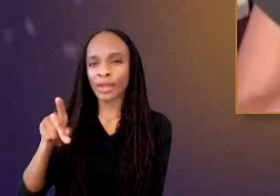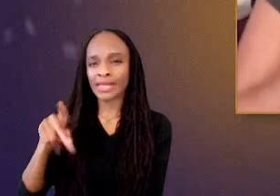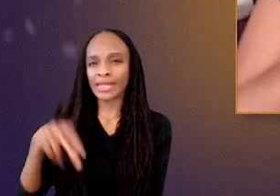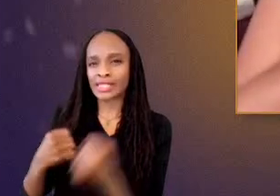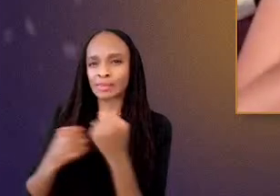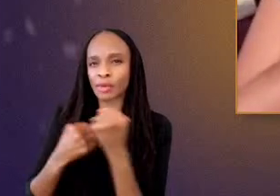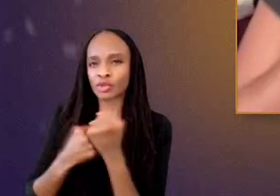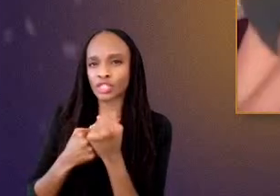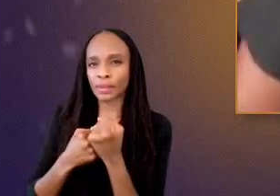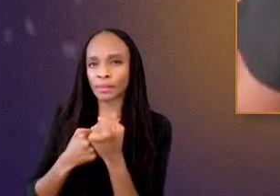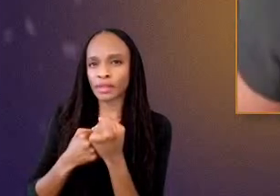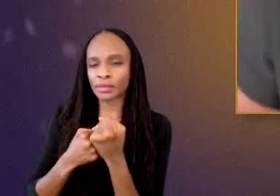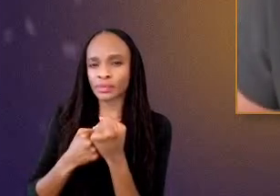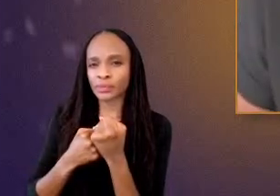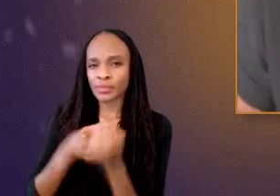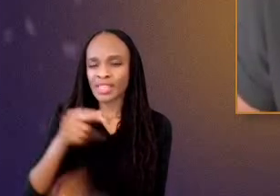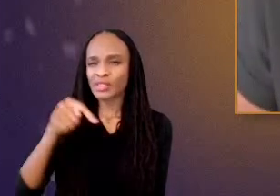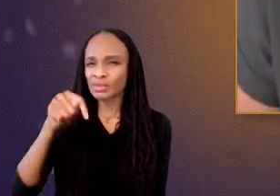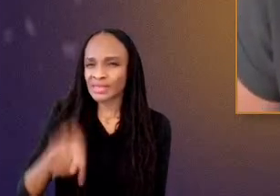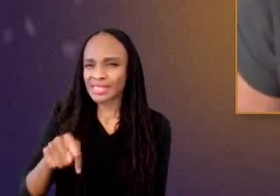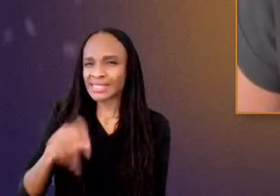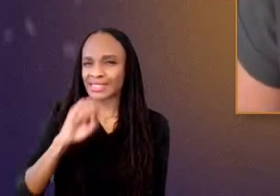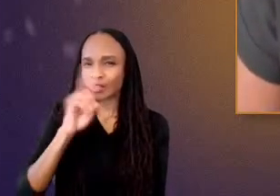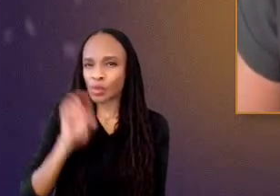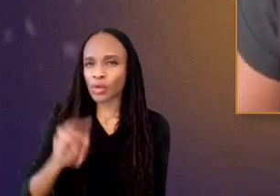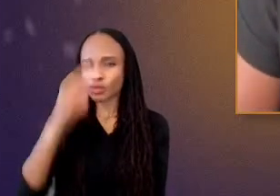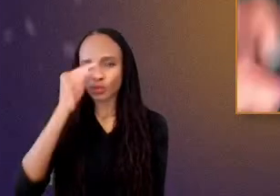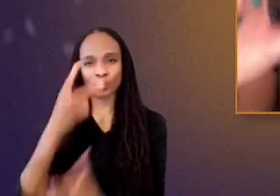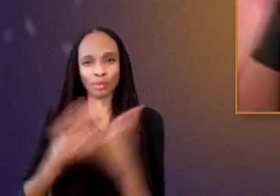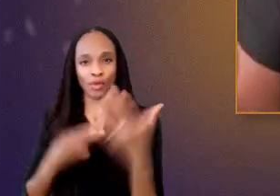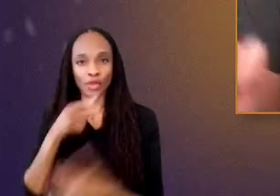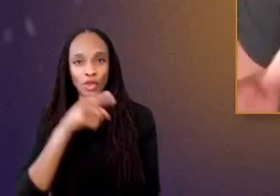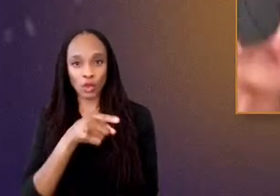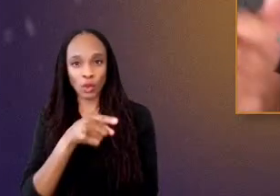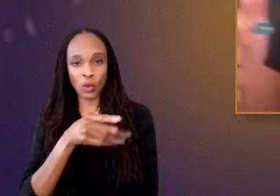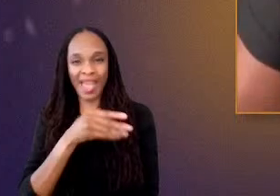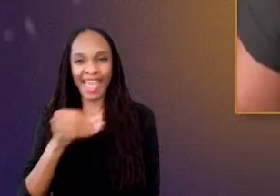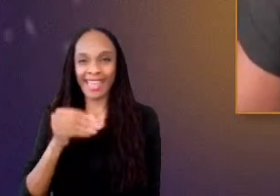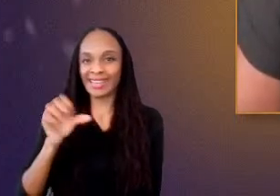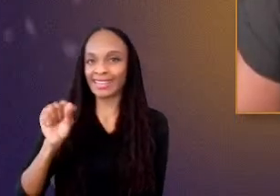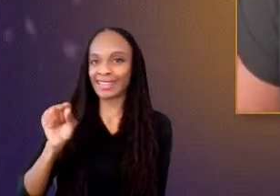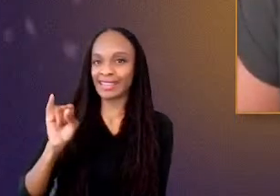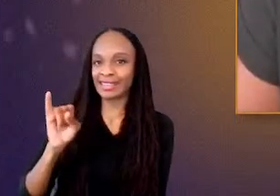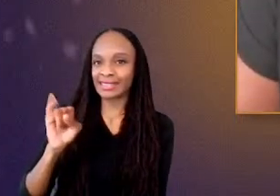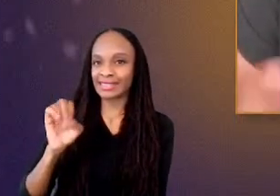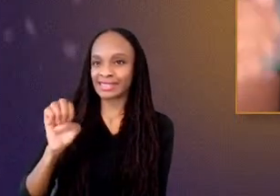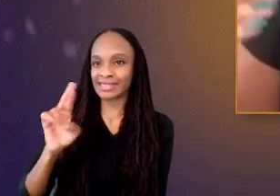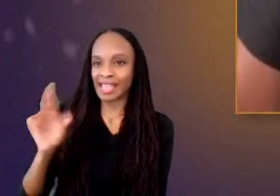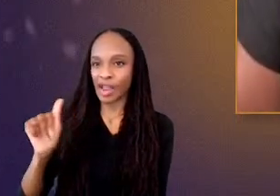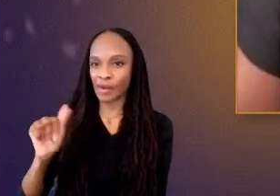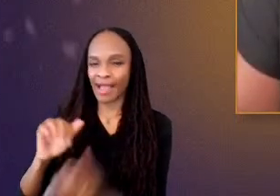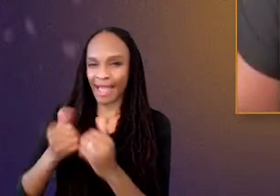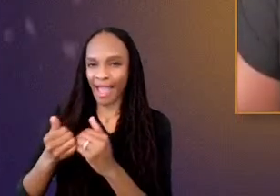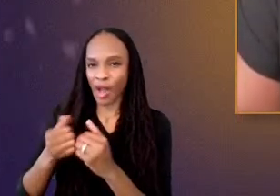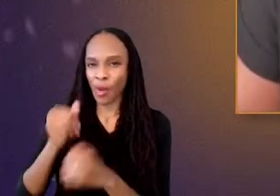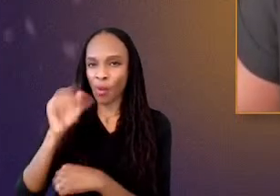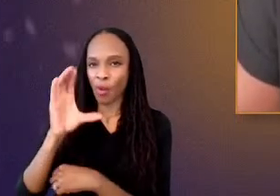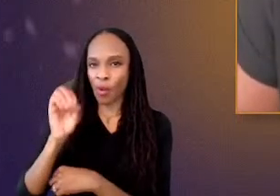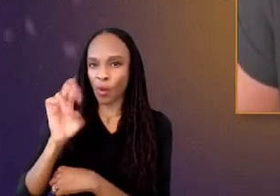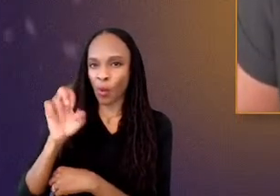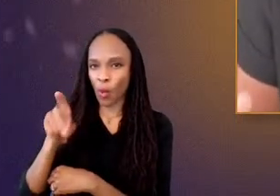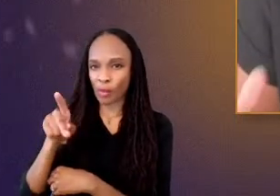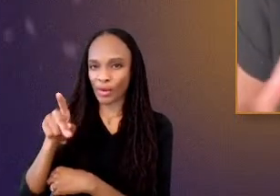this is a question for both for you and Sierra in terms of that increase of corporate sponsorships and this, you know, this